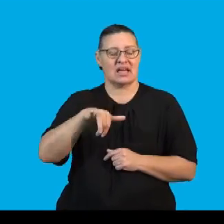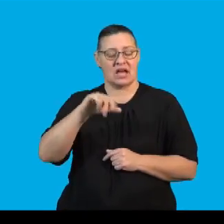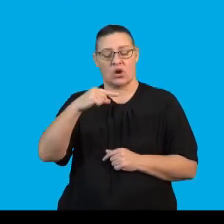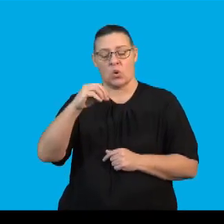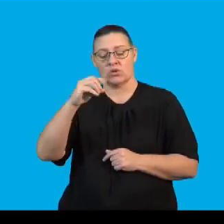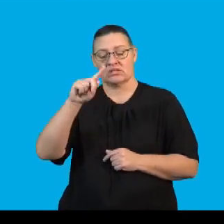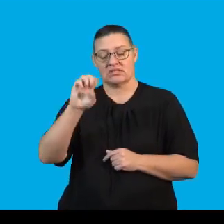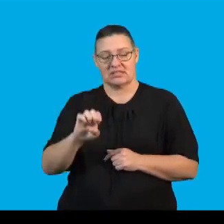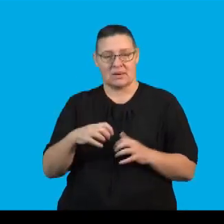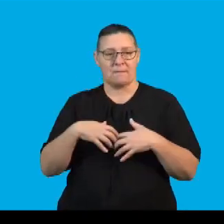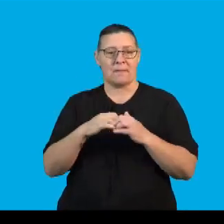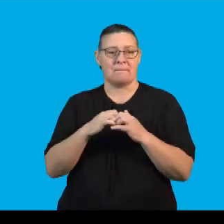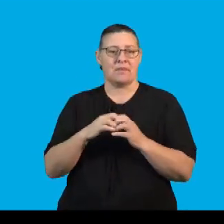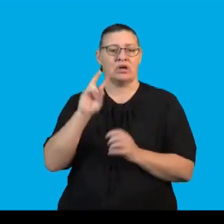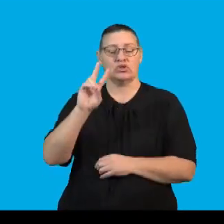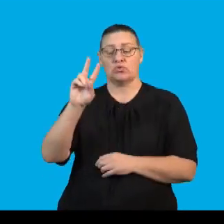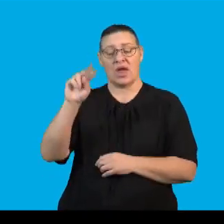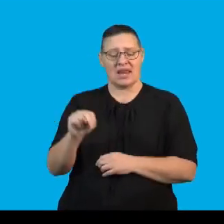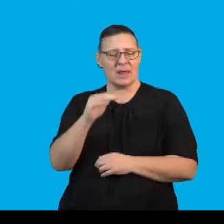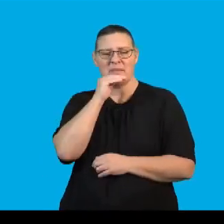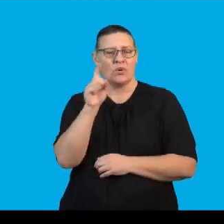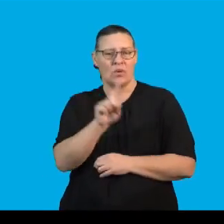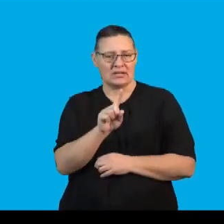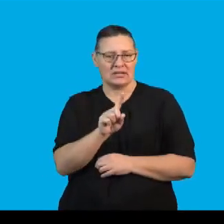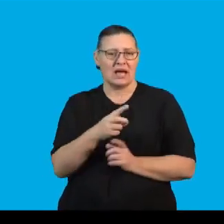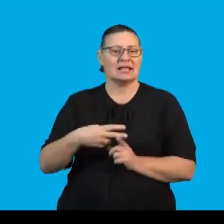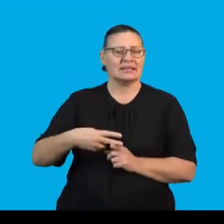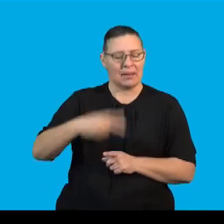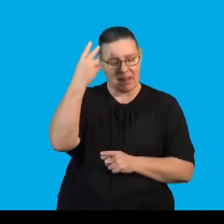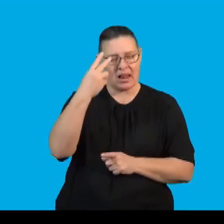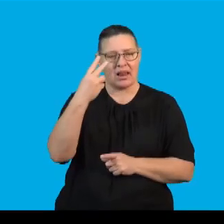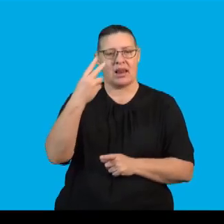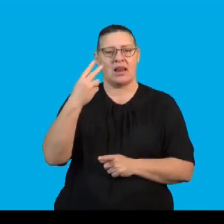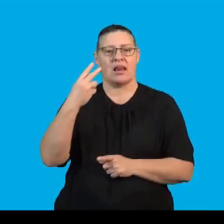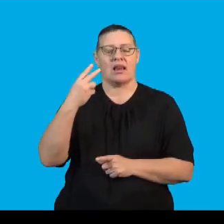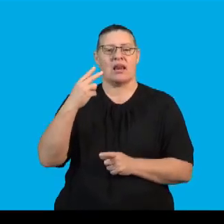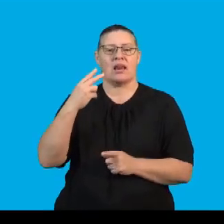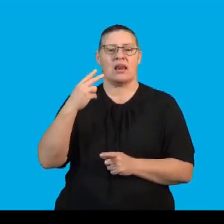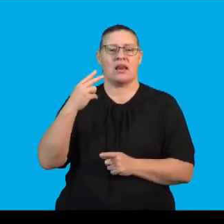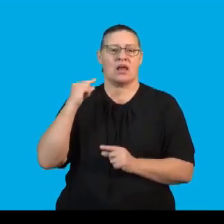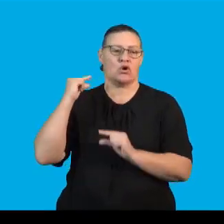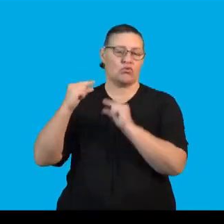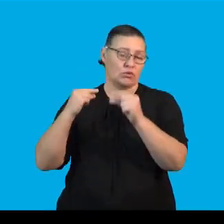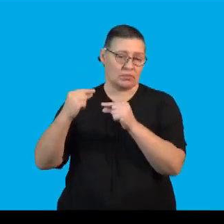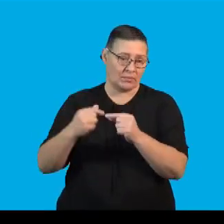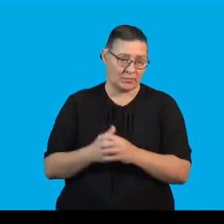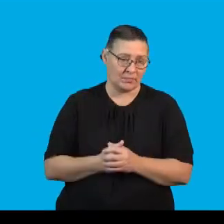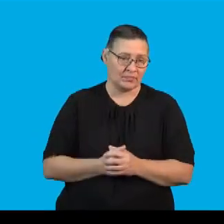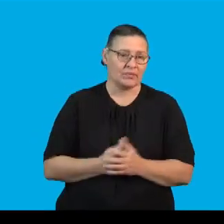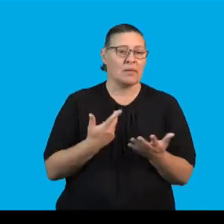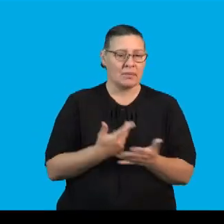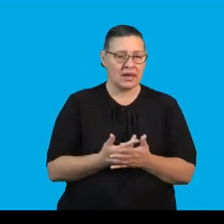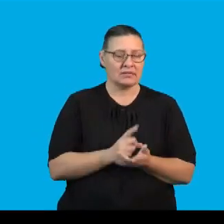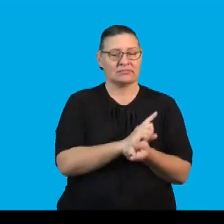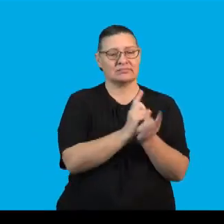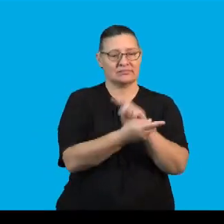is represented by 2N, meaning that it has got now diploid number of chromosomes. So it